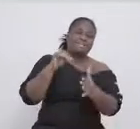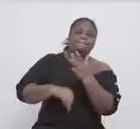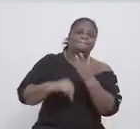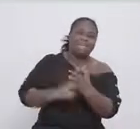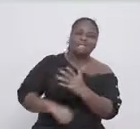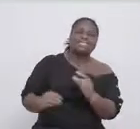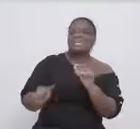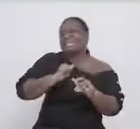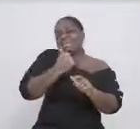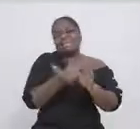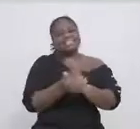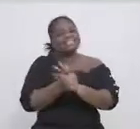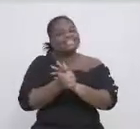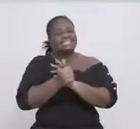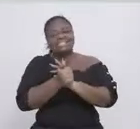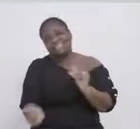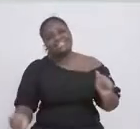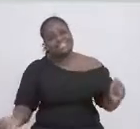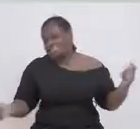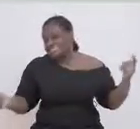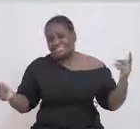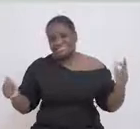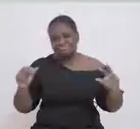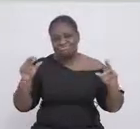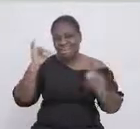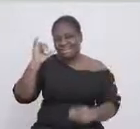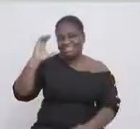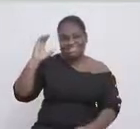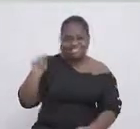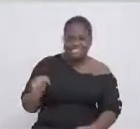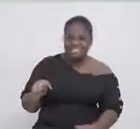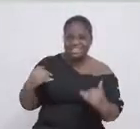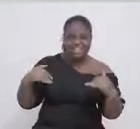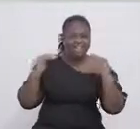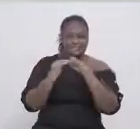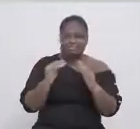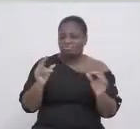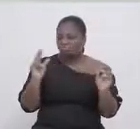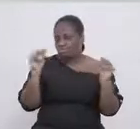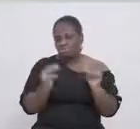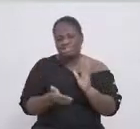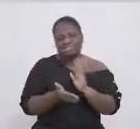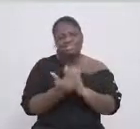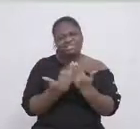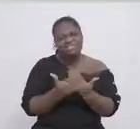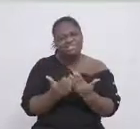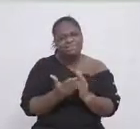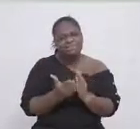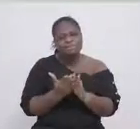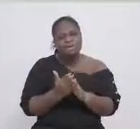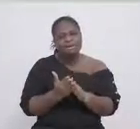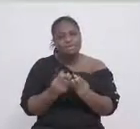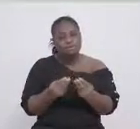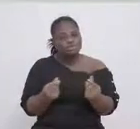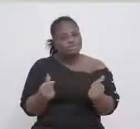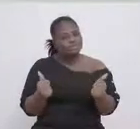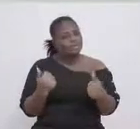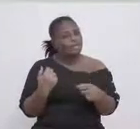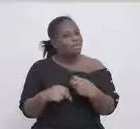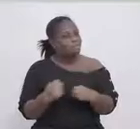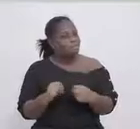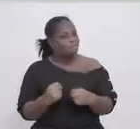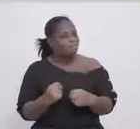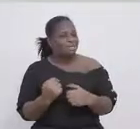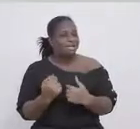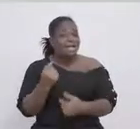It doesn't require you to have, you know, any special IQ level. It's simply about solving a problem, breaking it down, you